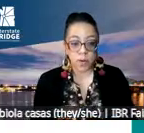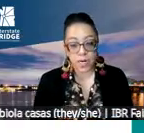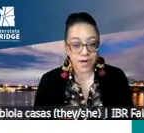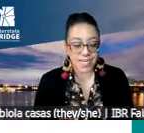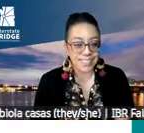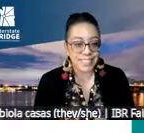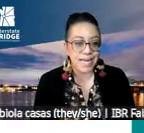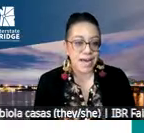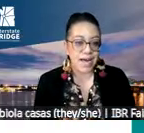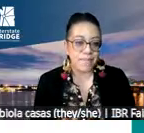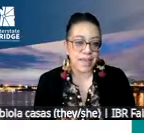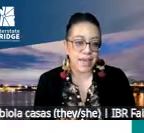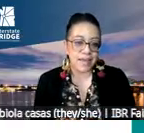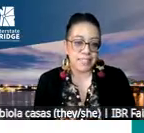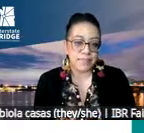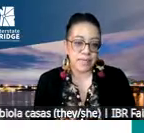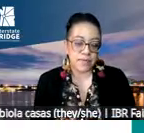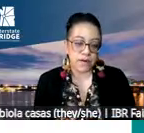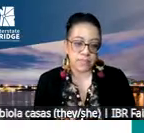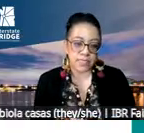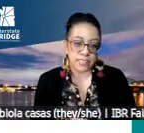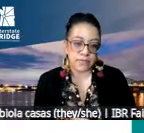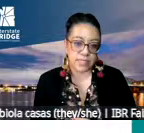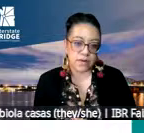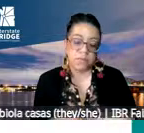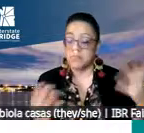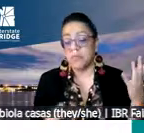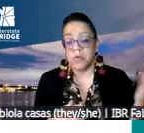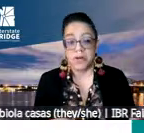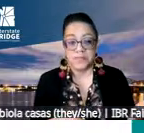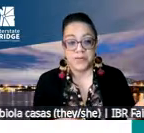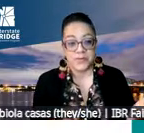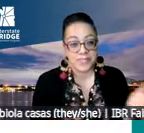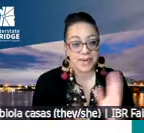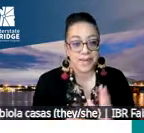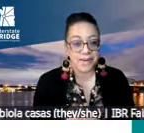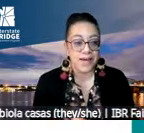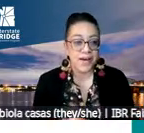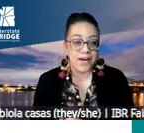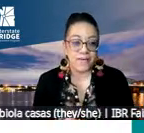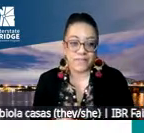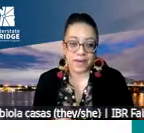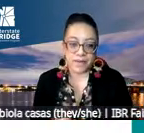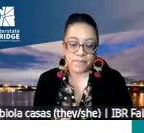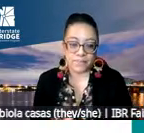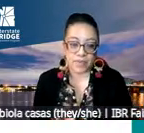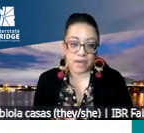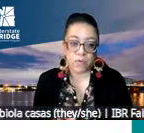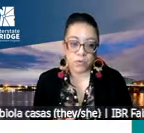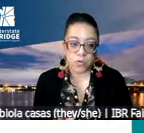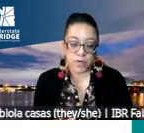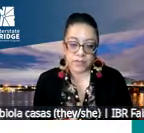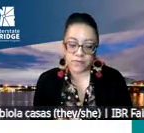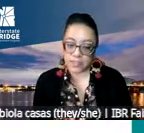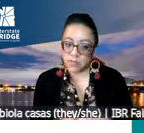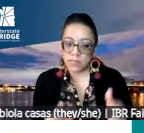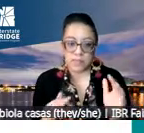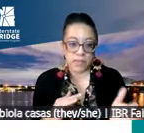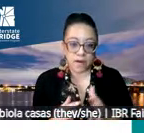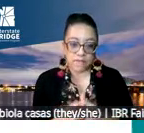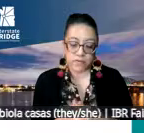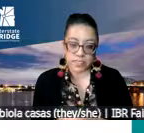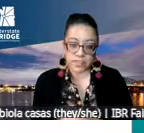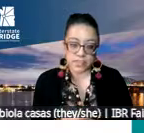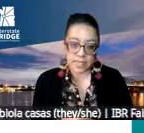measurable progress, and deepening the program's understanding of cultural preservation with some